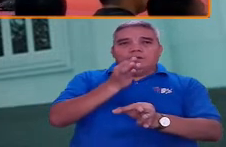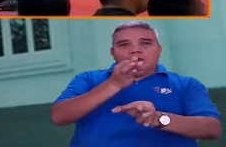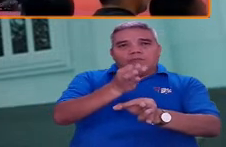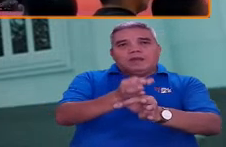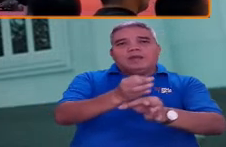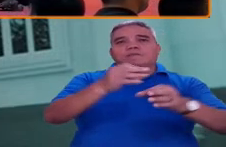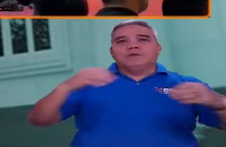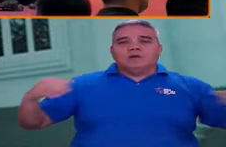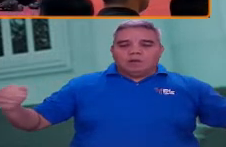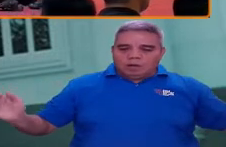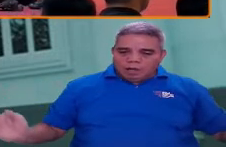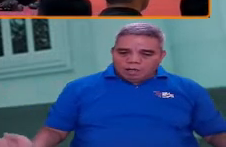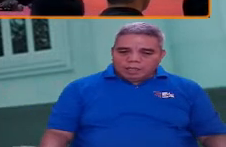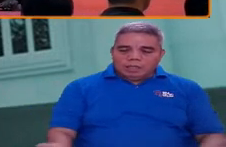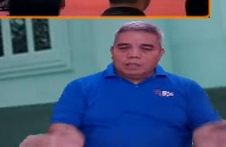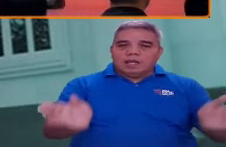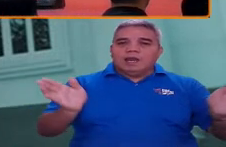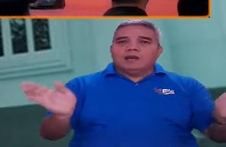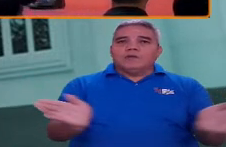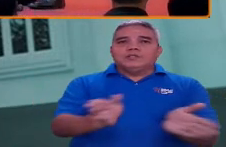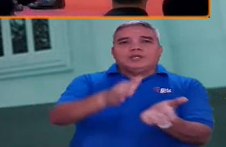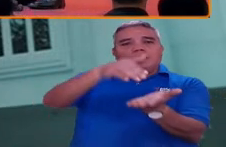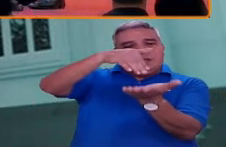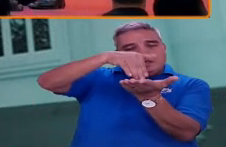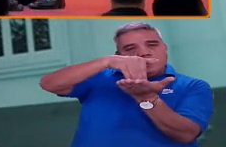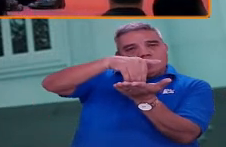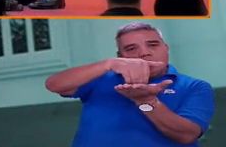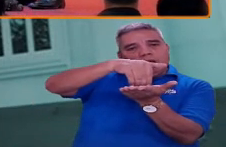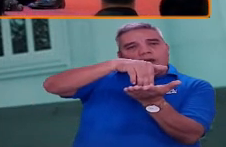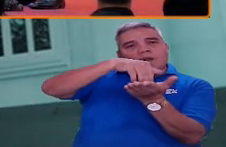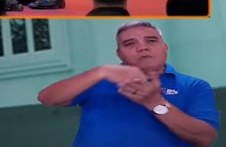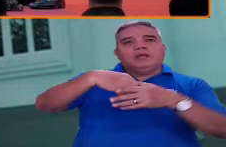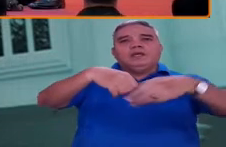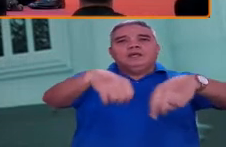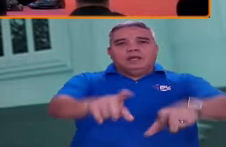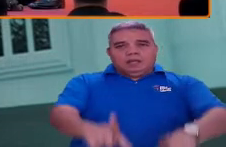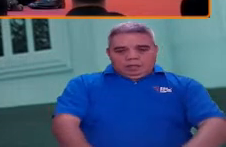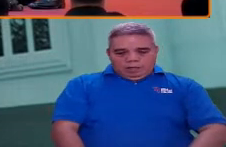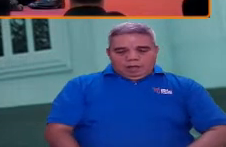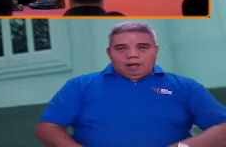cheering on the faithful, encouraging